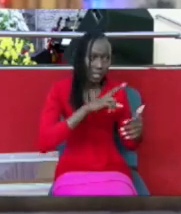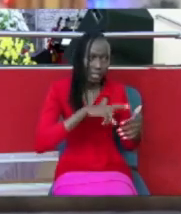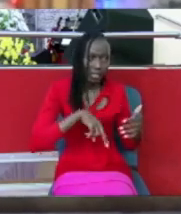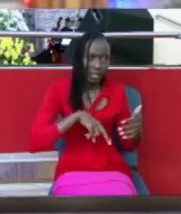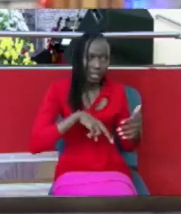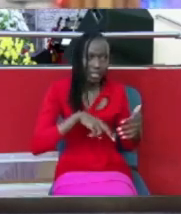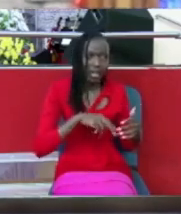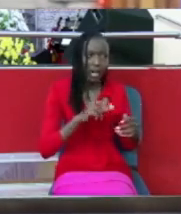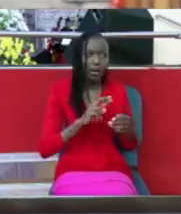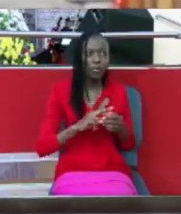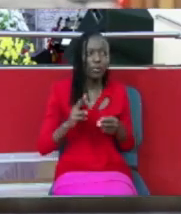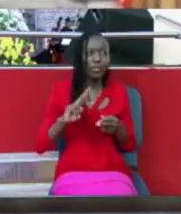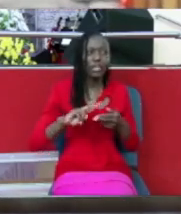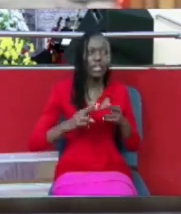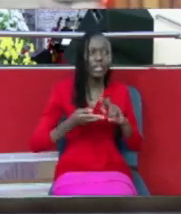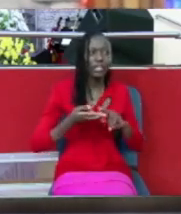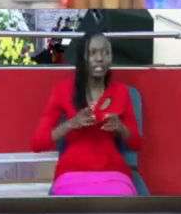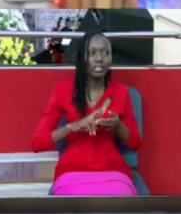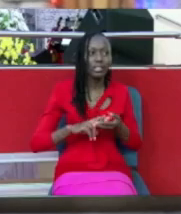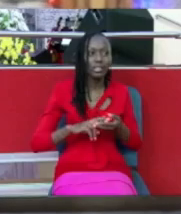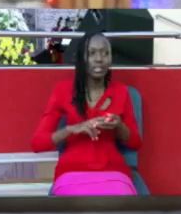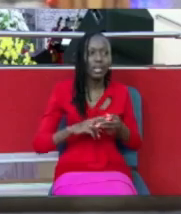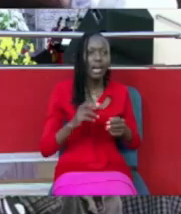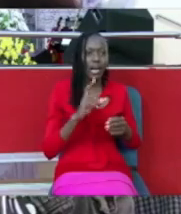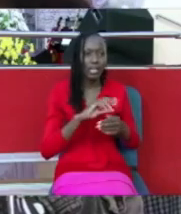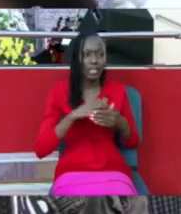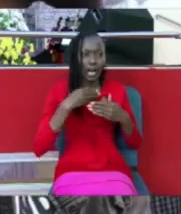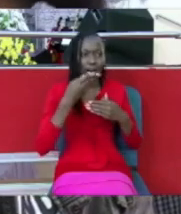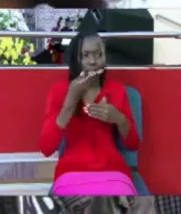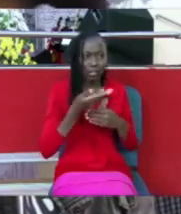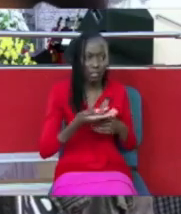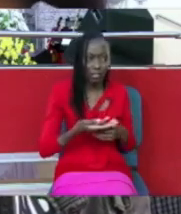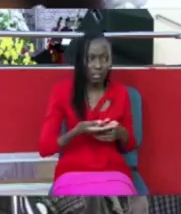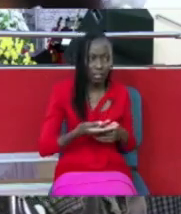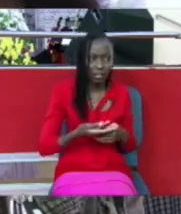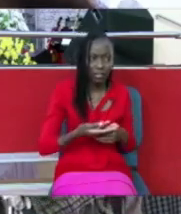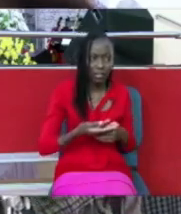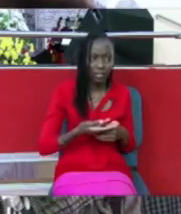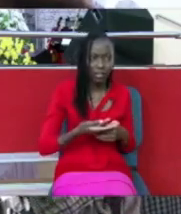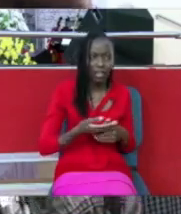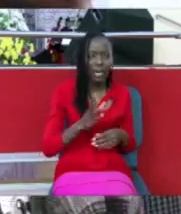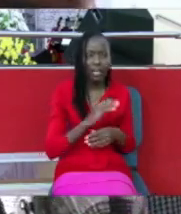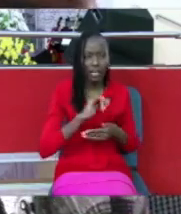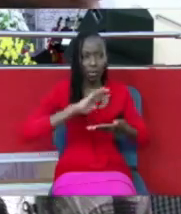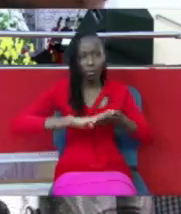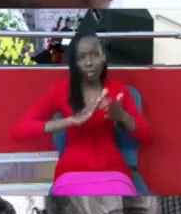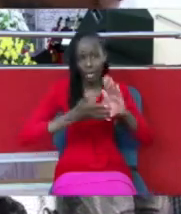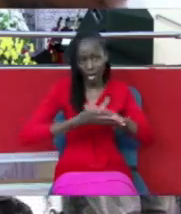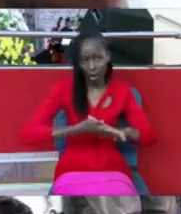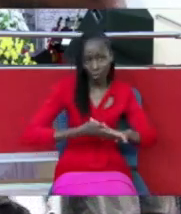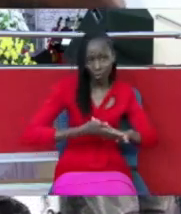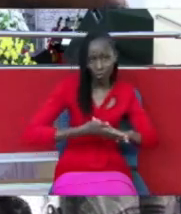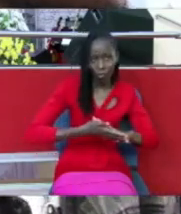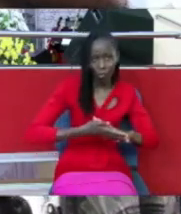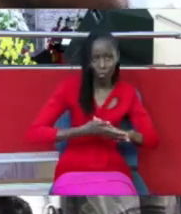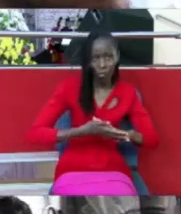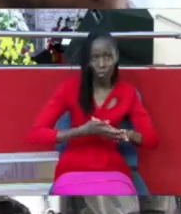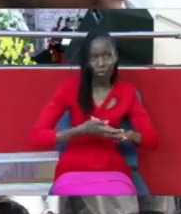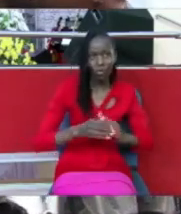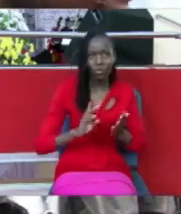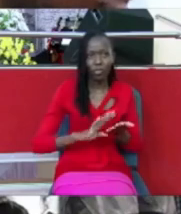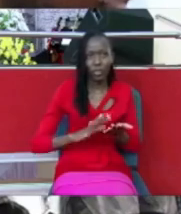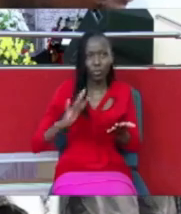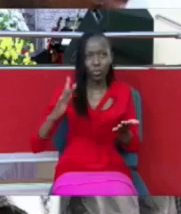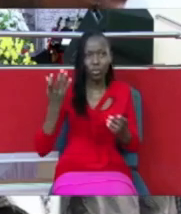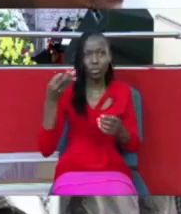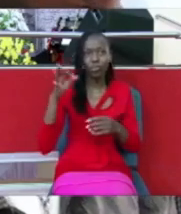will relate. Nita husisha. And I will respond. Na nita ajibikia. And then I will become. Na nitaenda kuwa. Even to the glory of God.